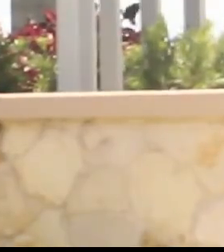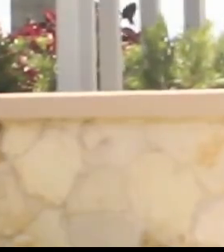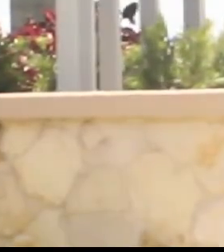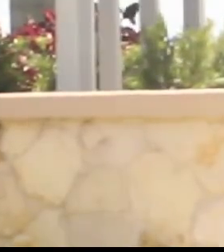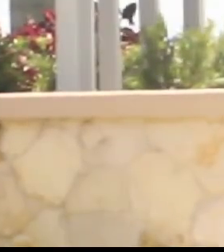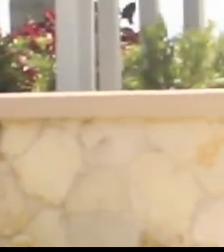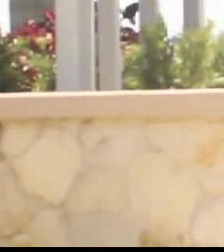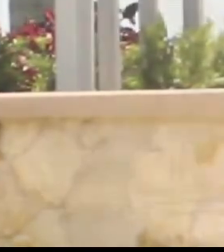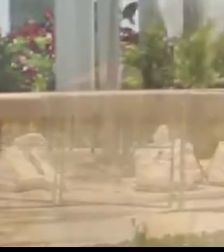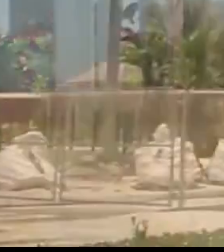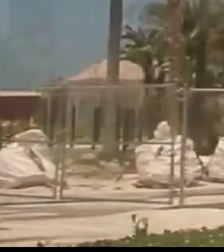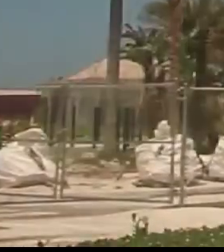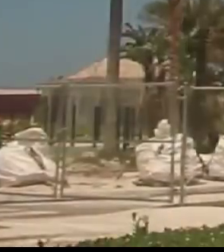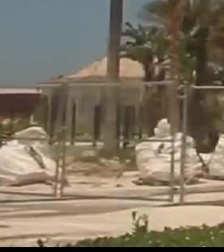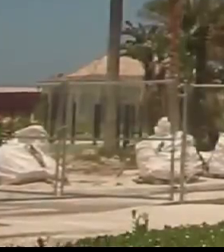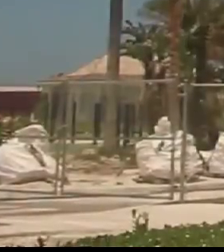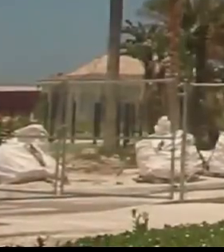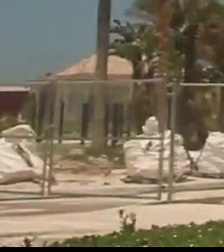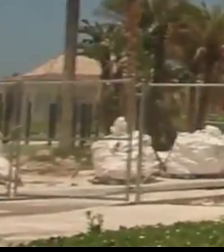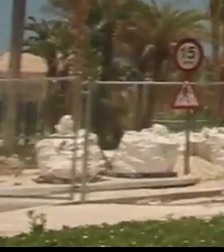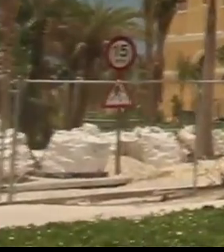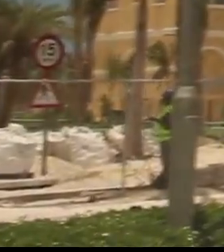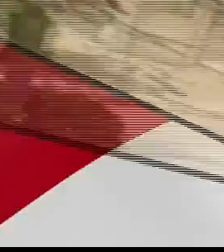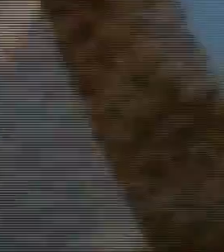Ahead tonight, we have the latest on the Bahamar saga.